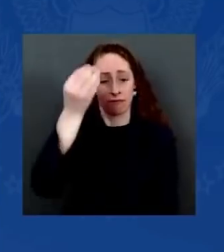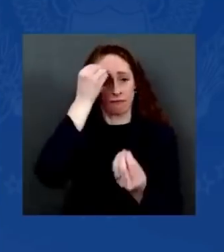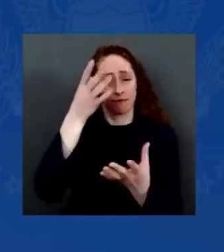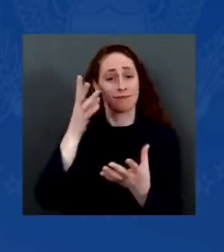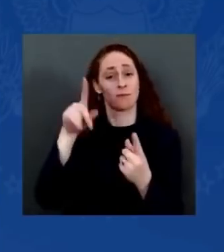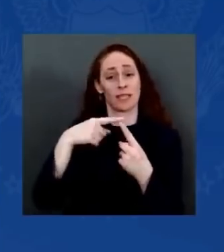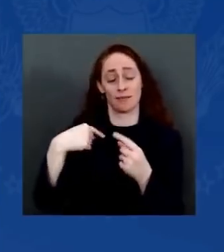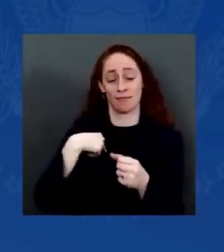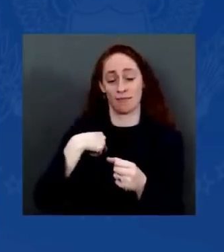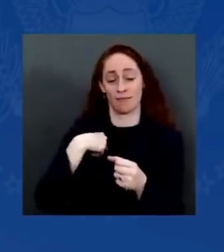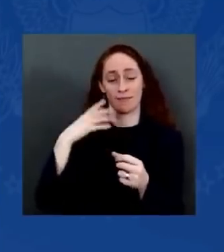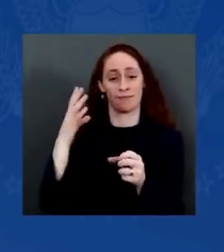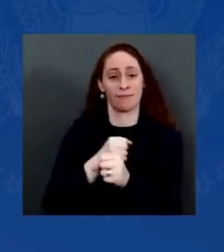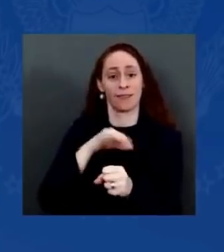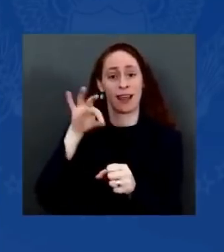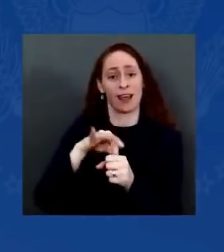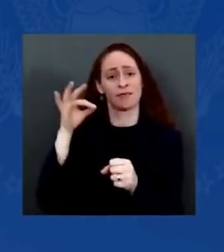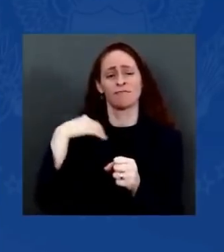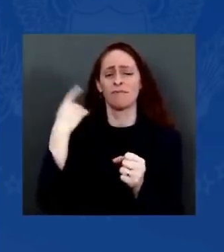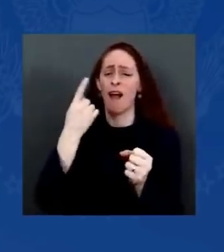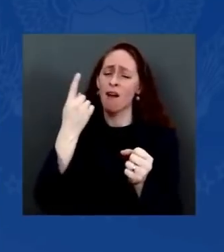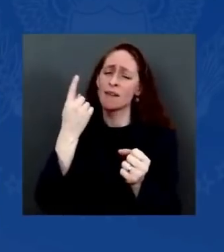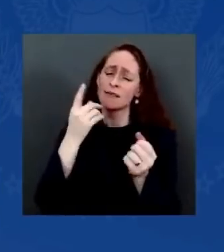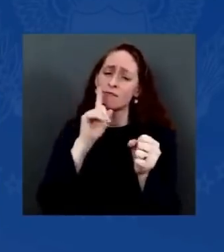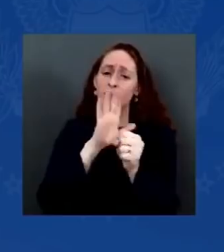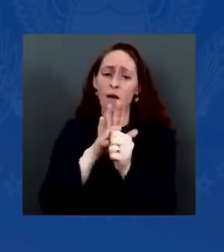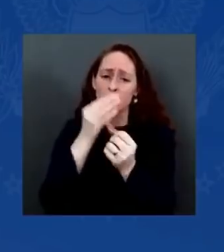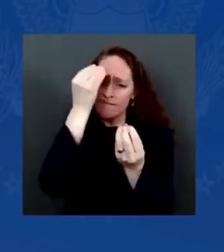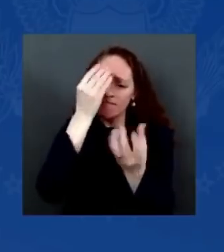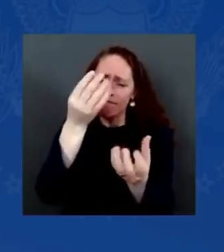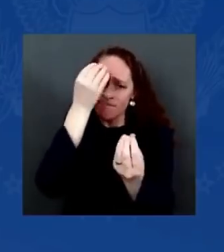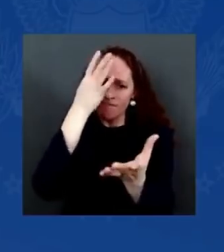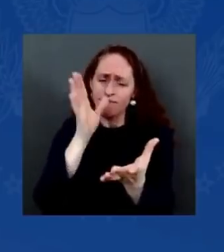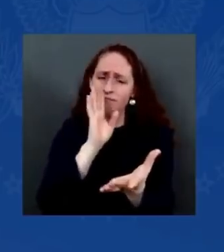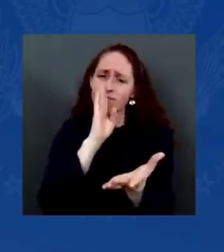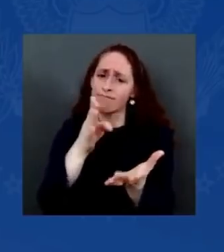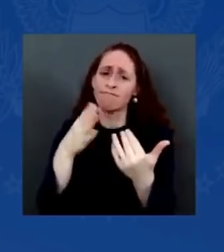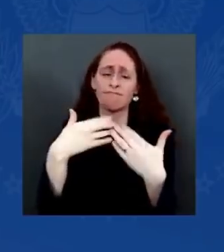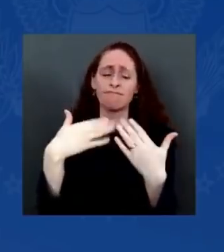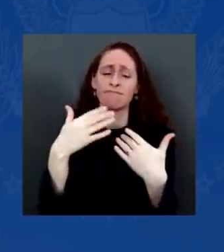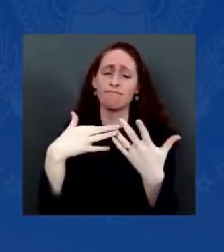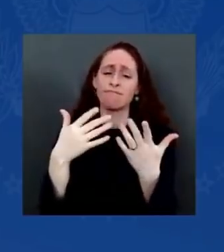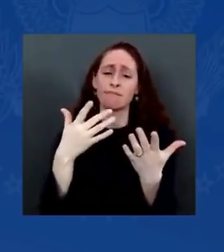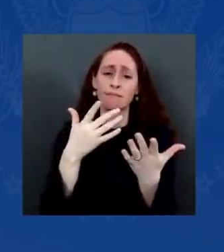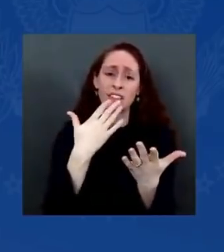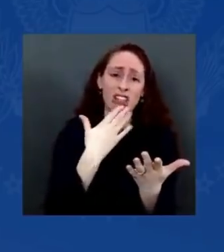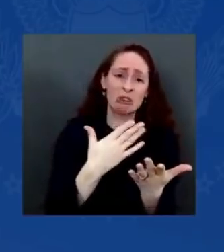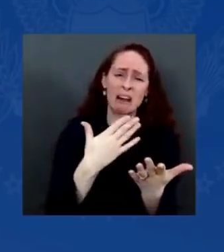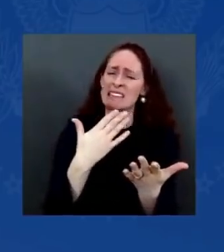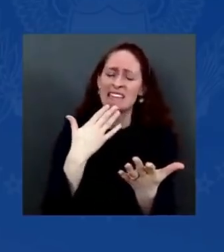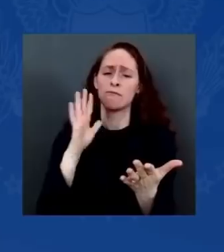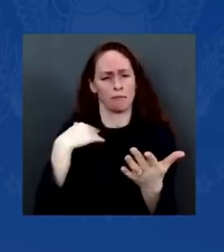truth. So as we head into Christmas weekend, I want to answer your questions about the rising number of